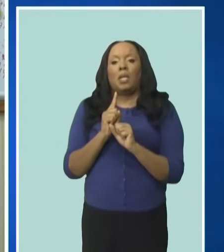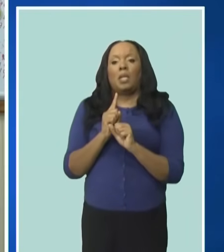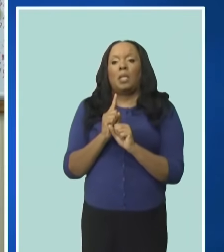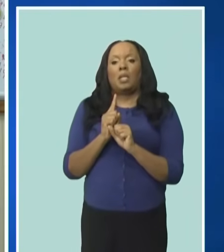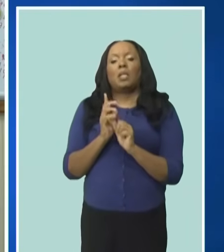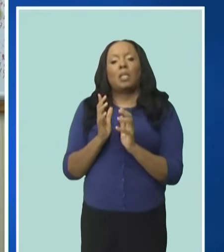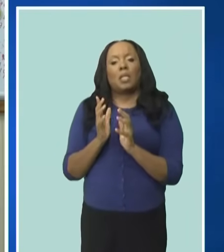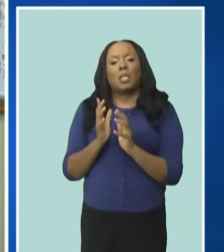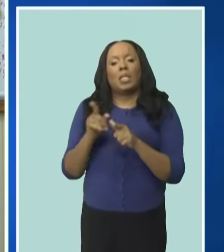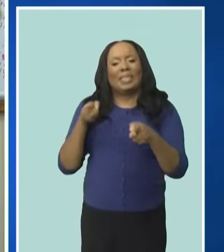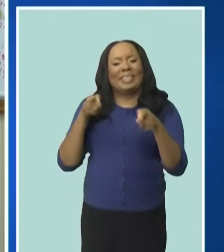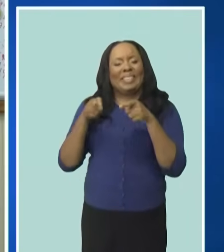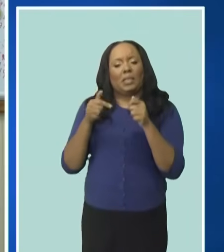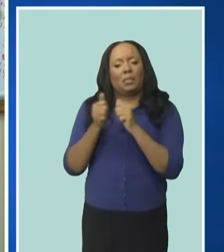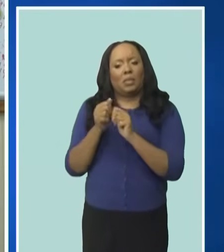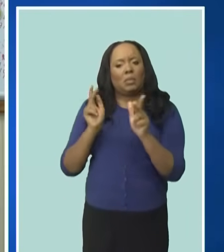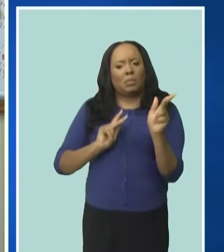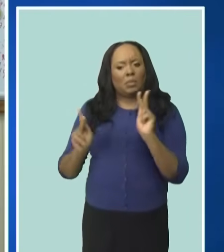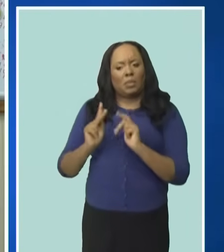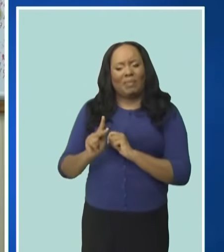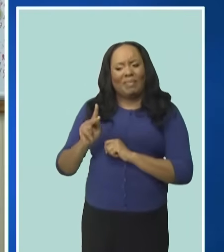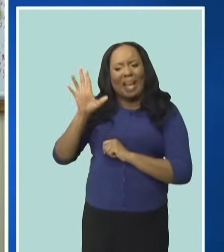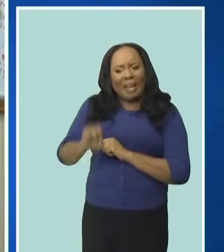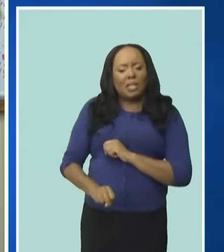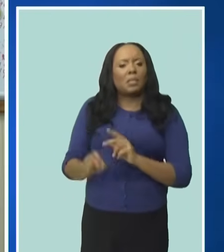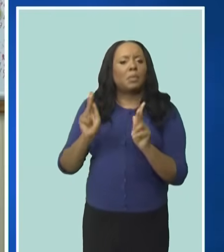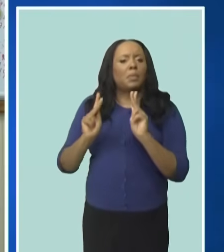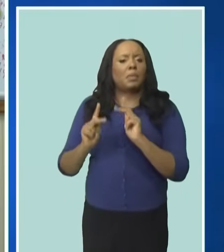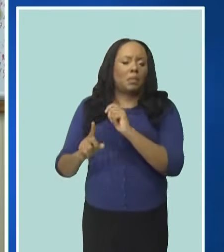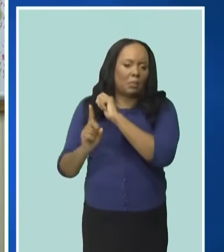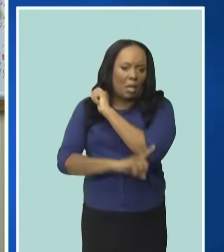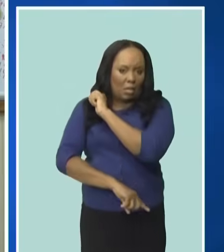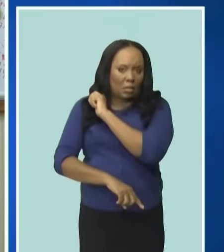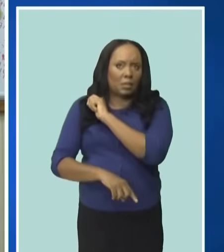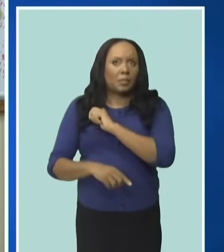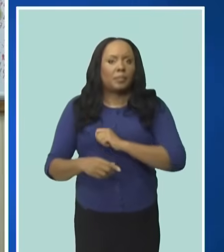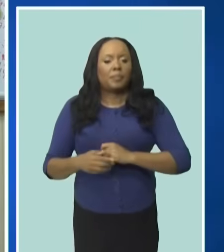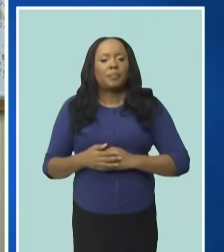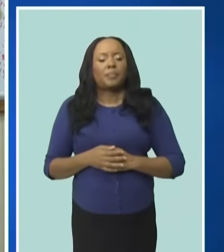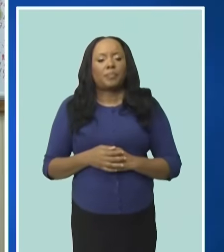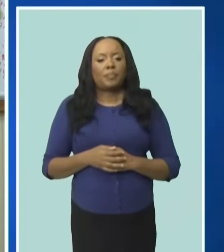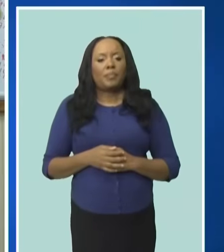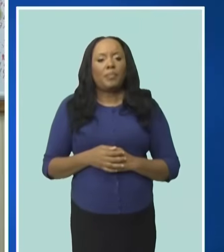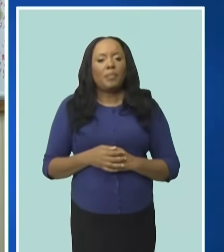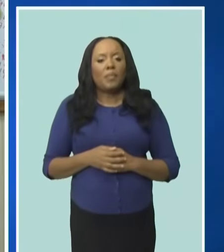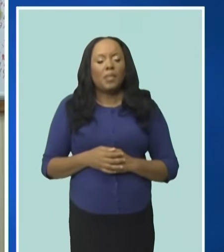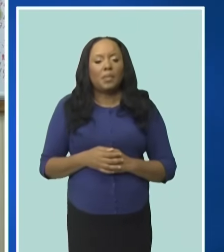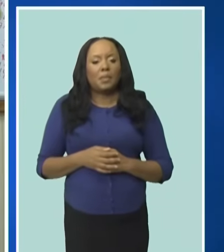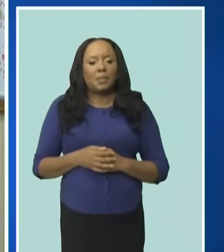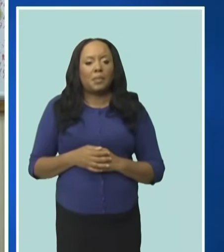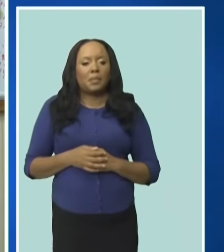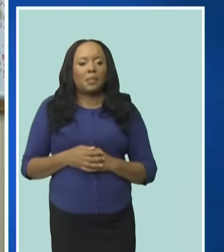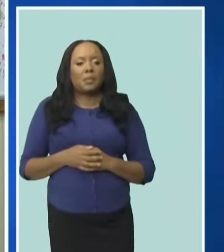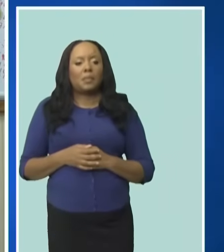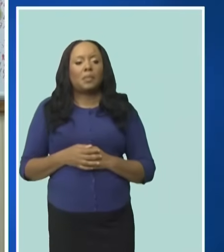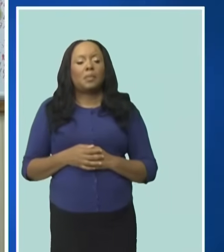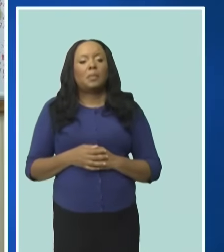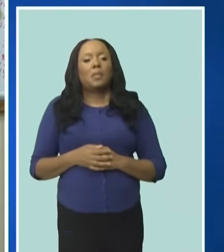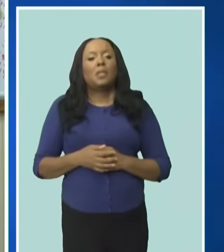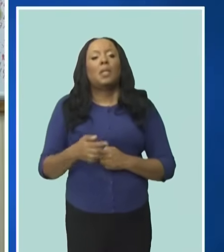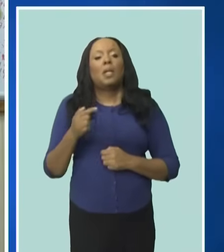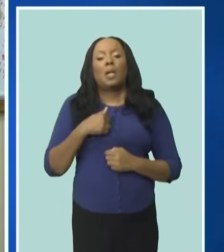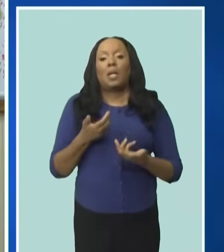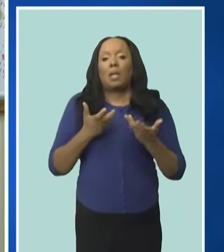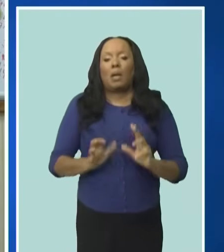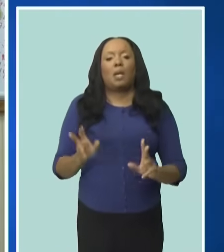to deal with some of the perpetrators. However, we must not, and the public, I don't want to go with the